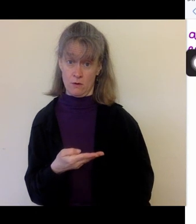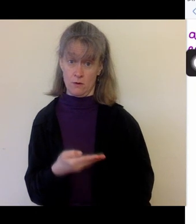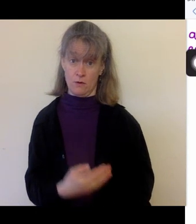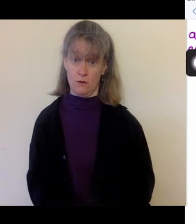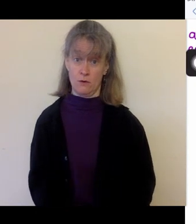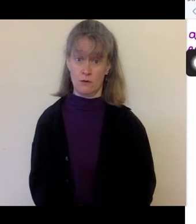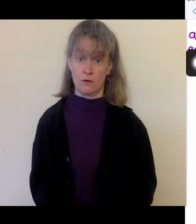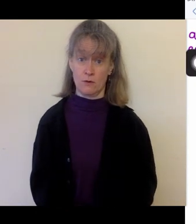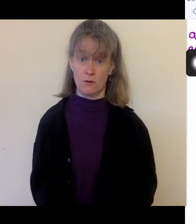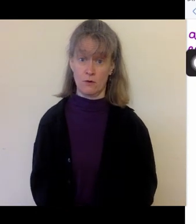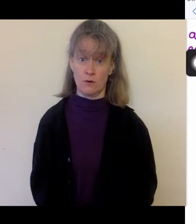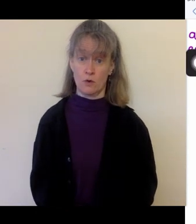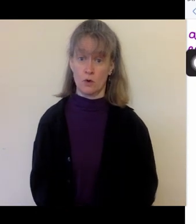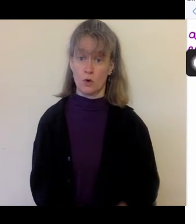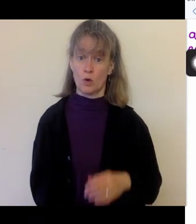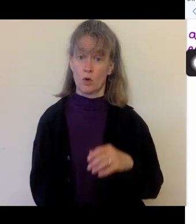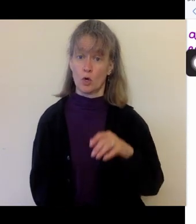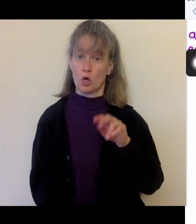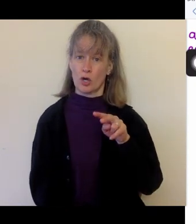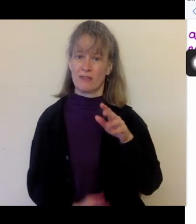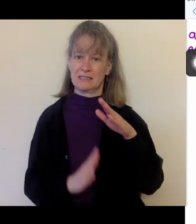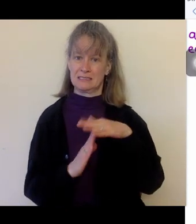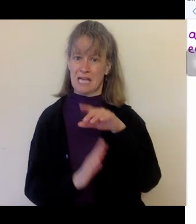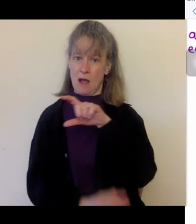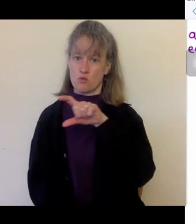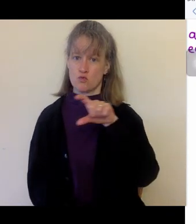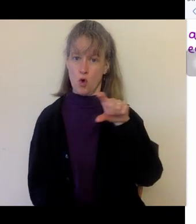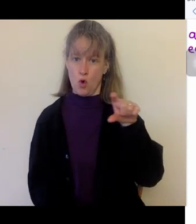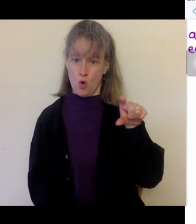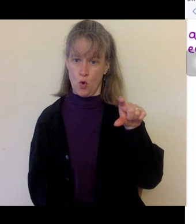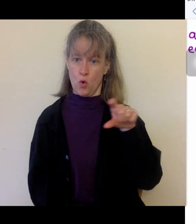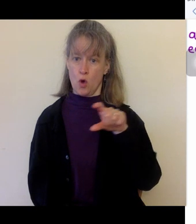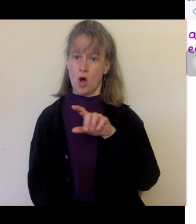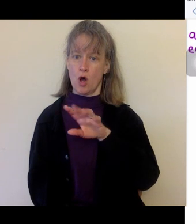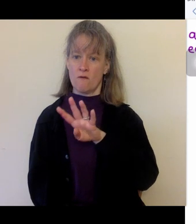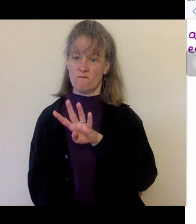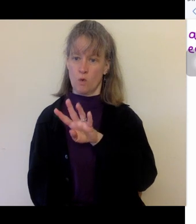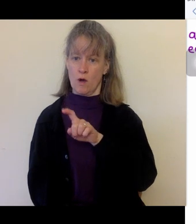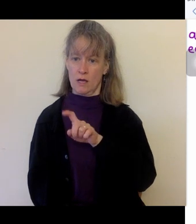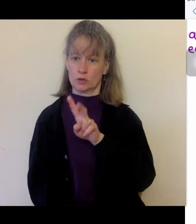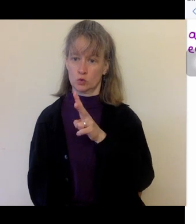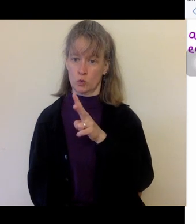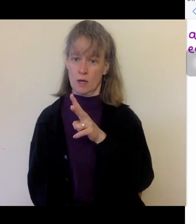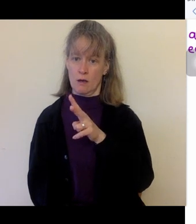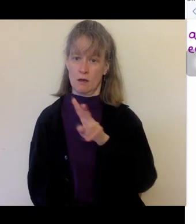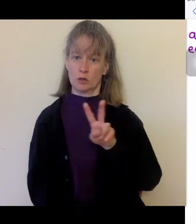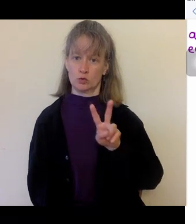And we're going to look at this top row here, 4x squared and 2x.